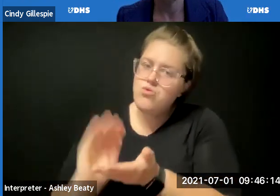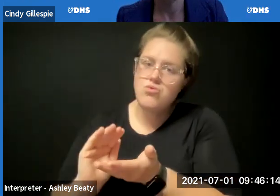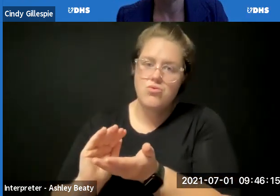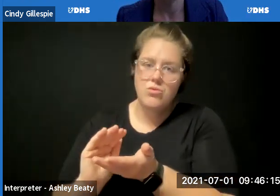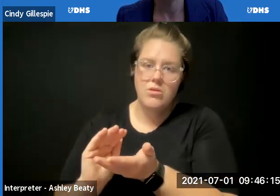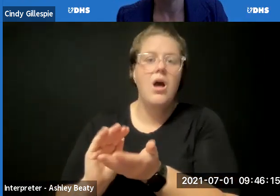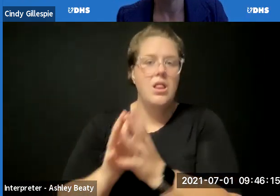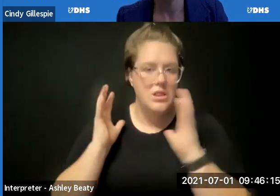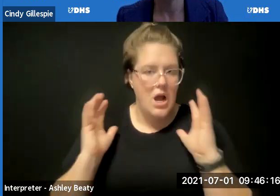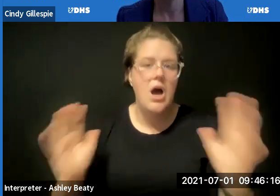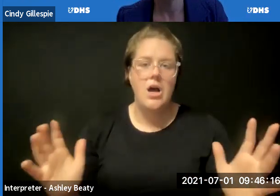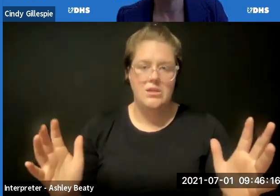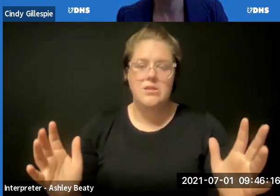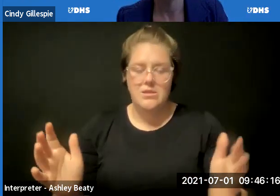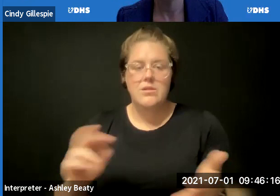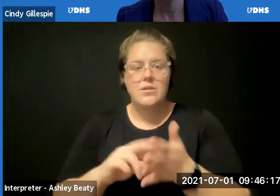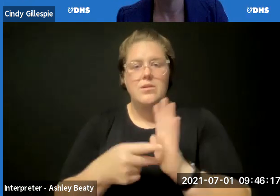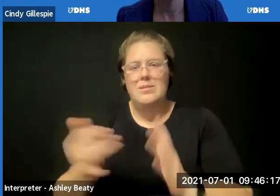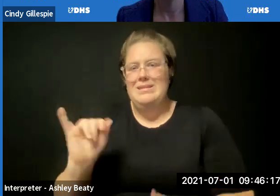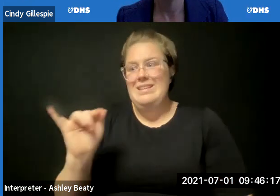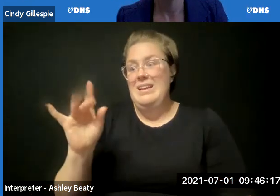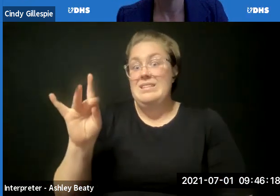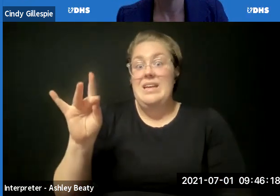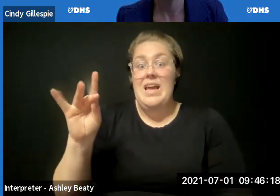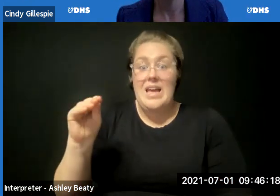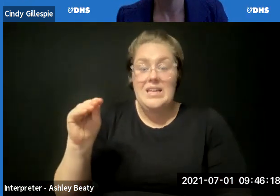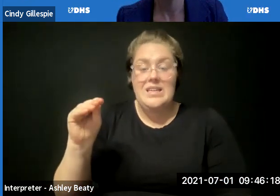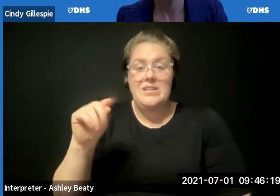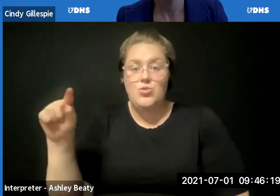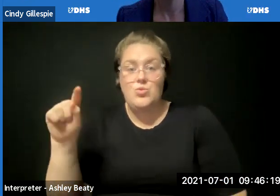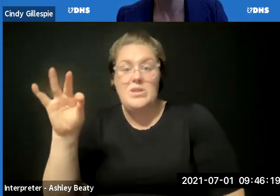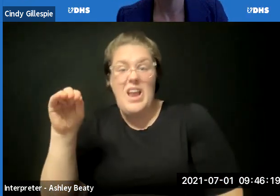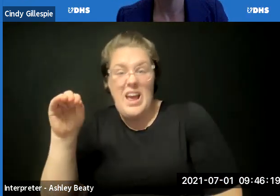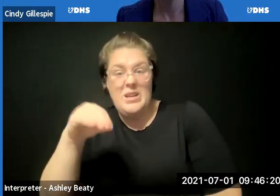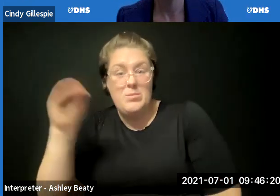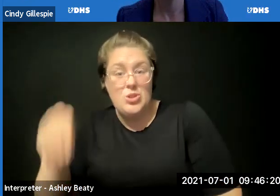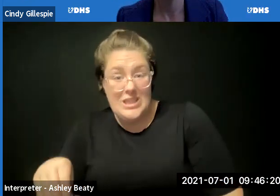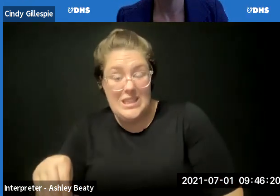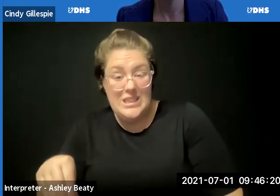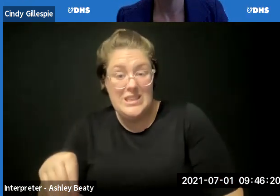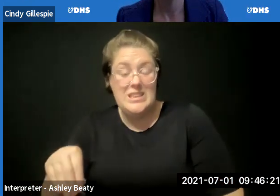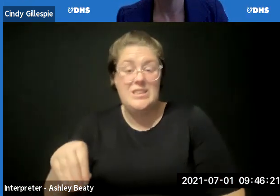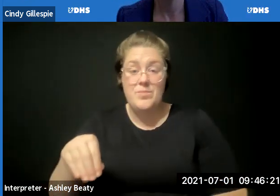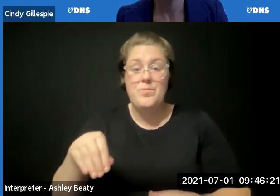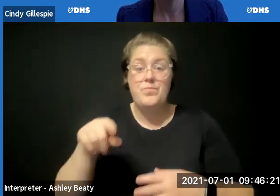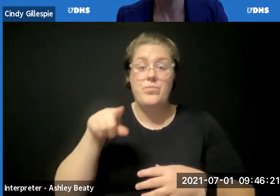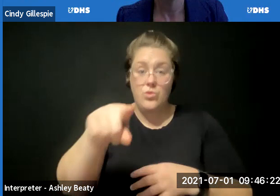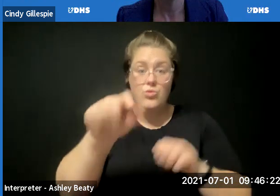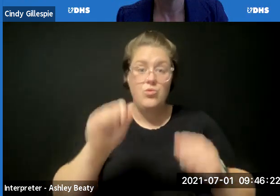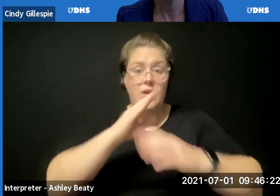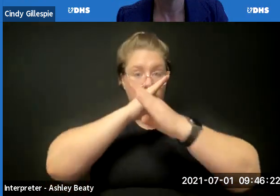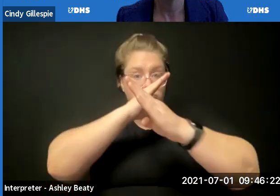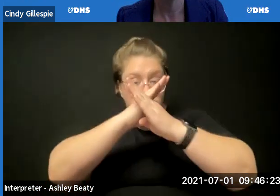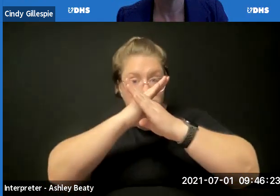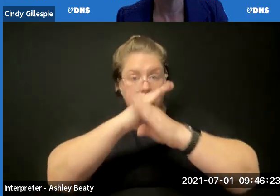I mean, they're talking in the, you know, that 80 to 90% range again for you to be able to transmit it. But unvaccinated, of